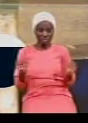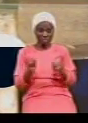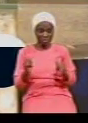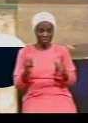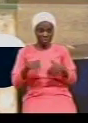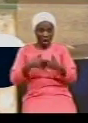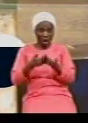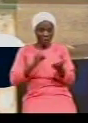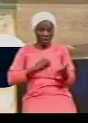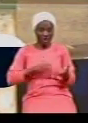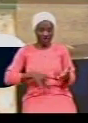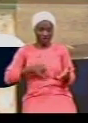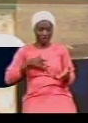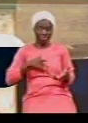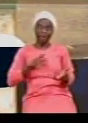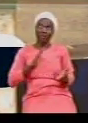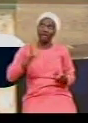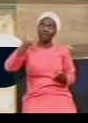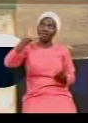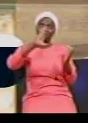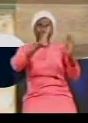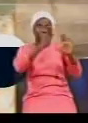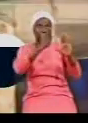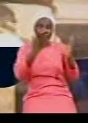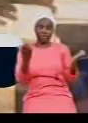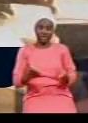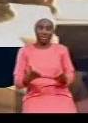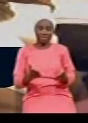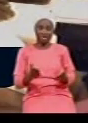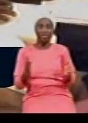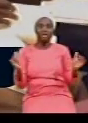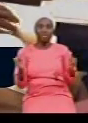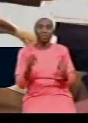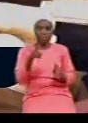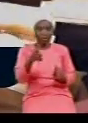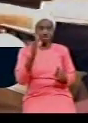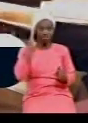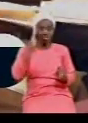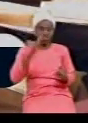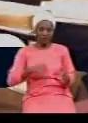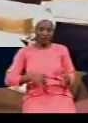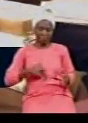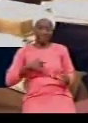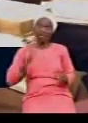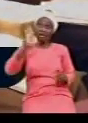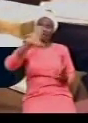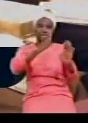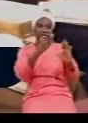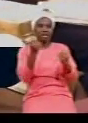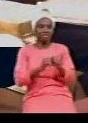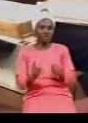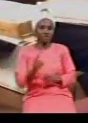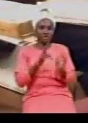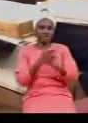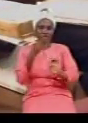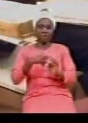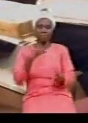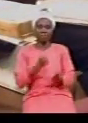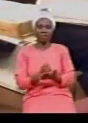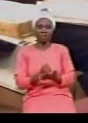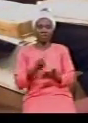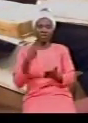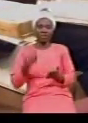will feel his presence everywhere. The strength of character you